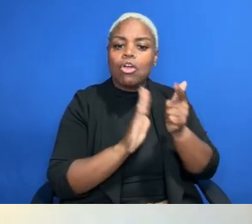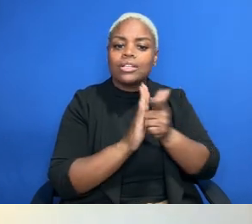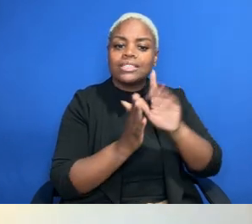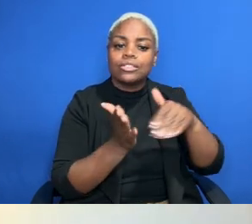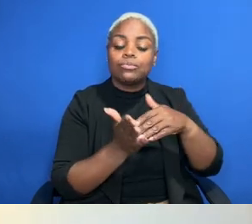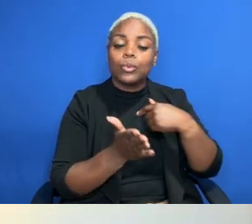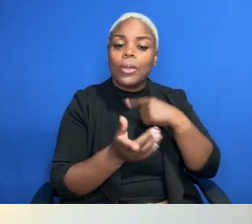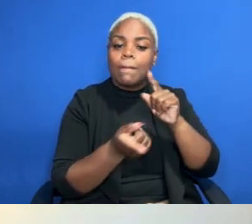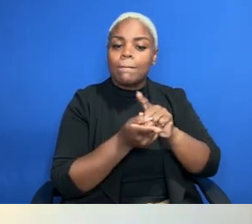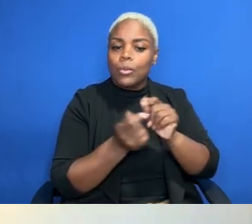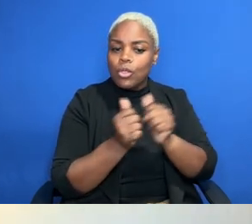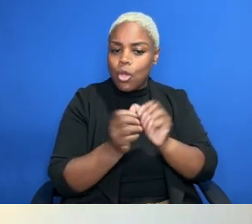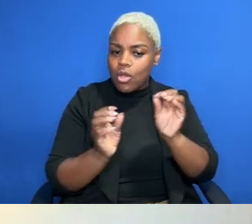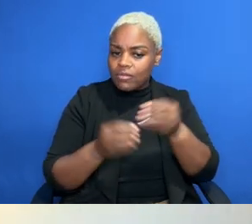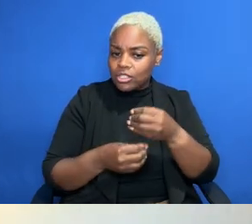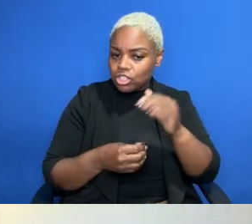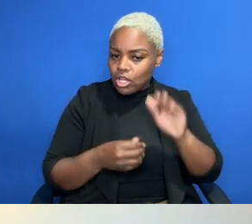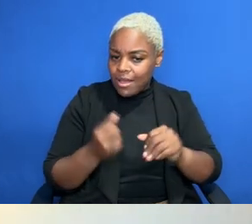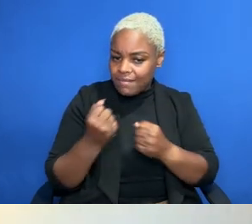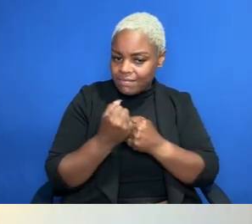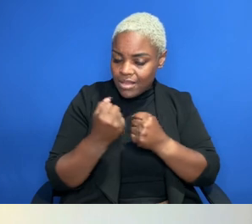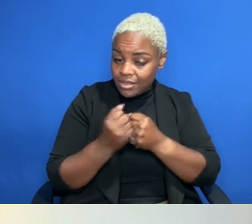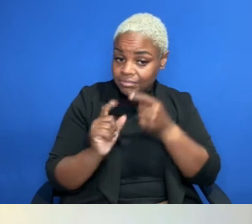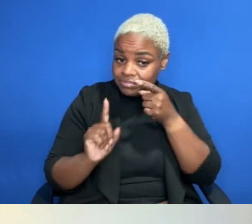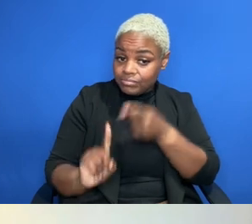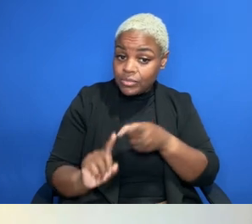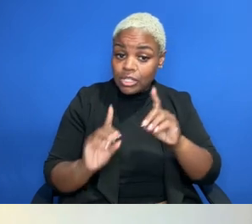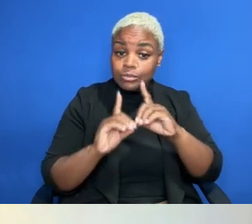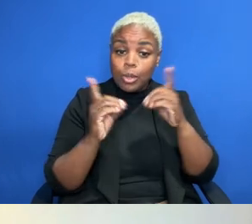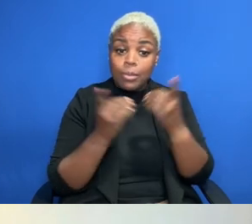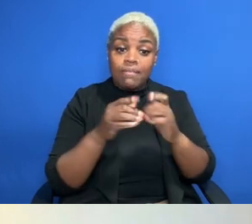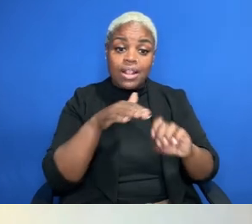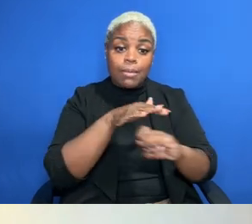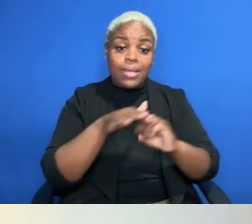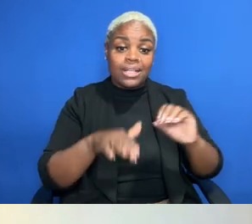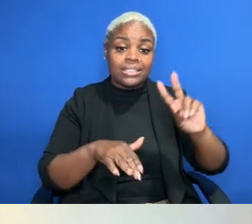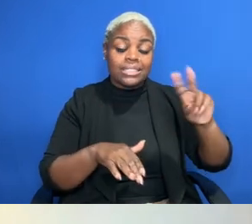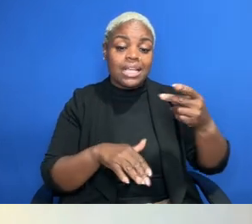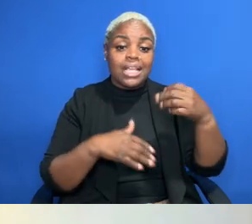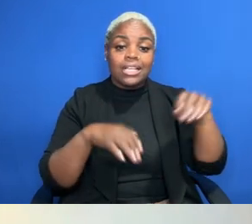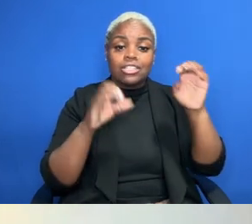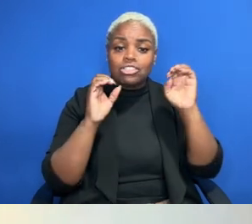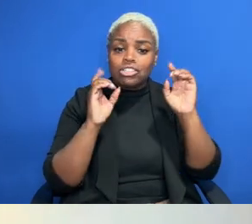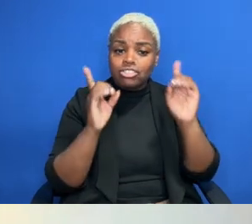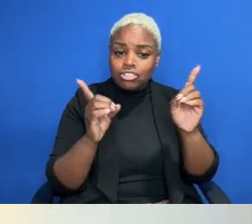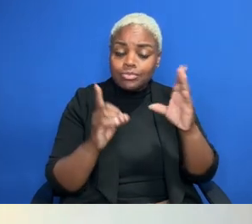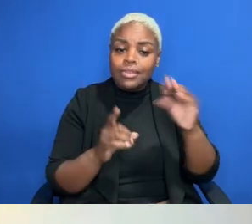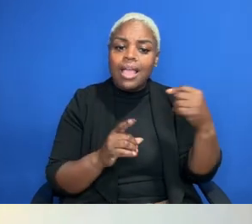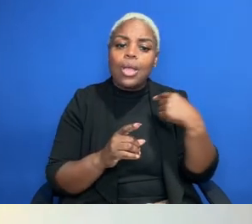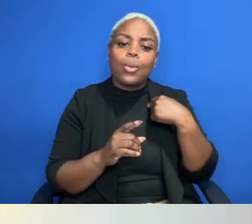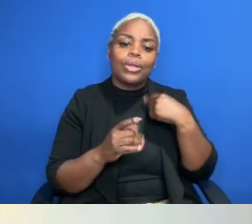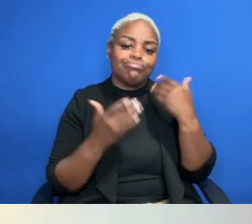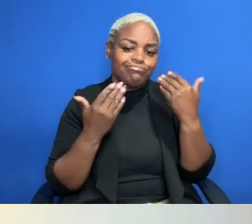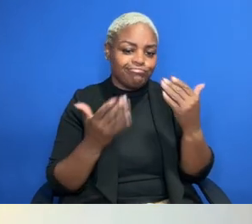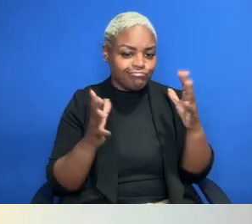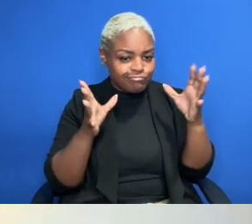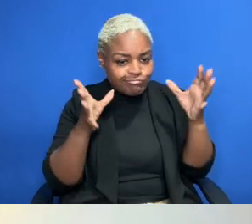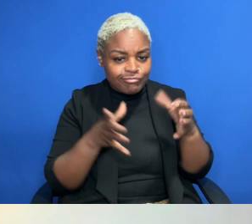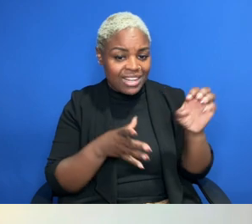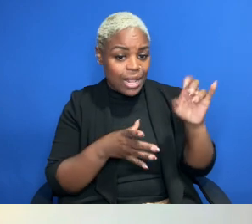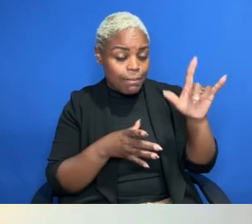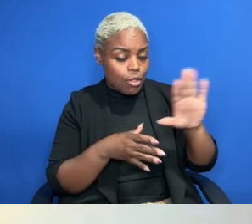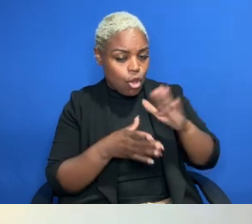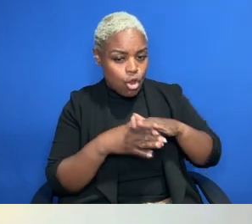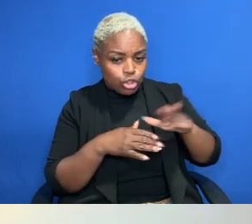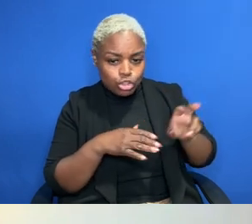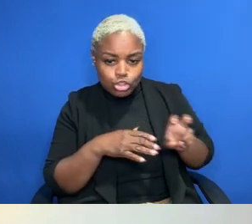Disability Law Center. We've met with the Office of the Child Advocate, the Department of Elementary and Secondary Education. And so all